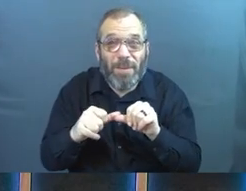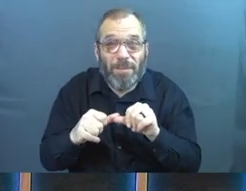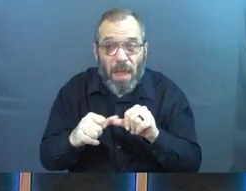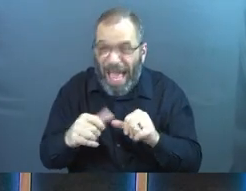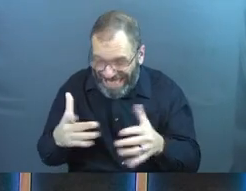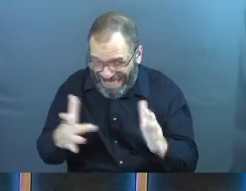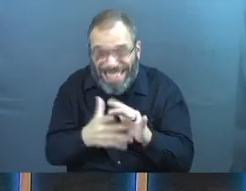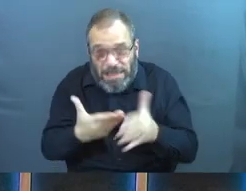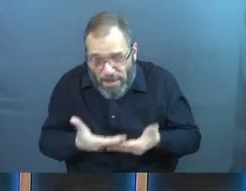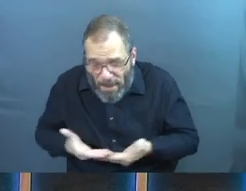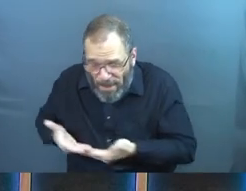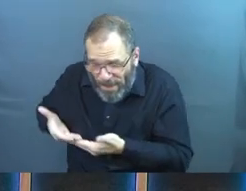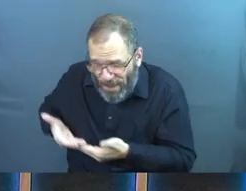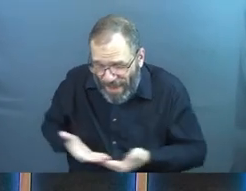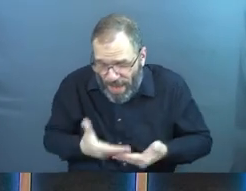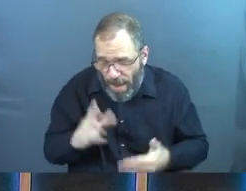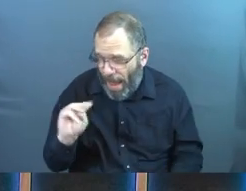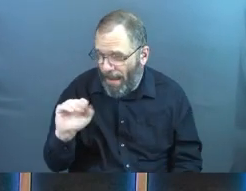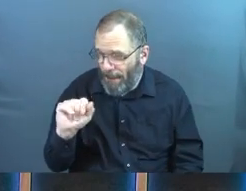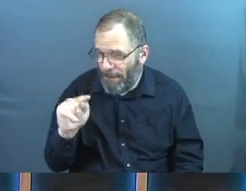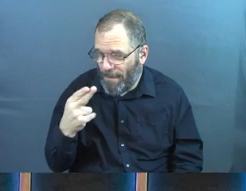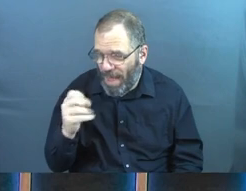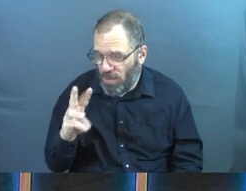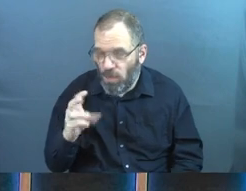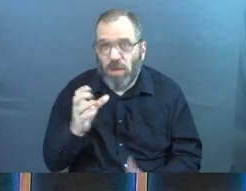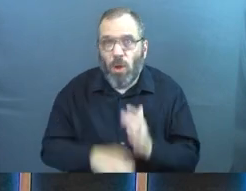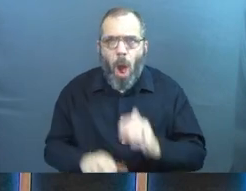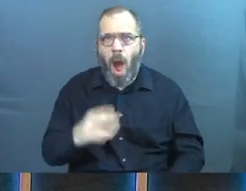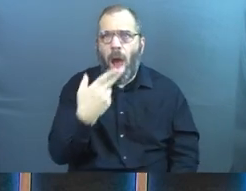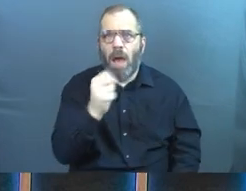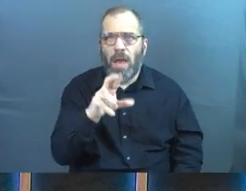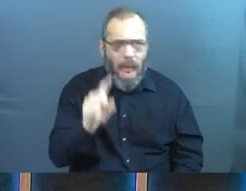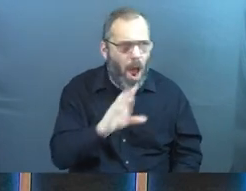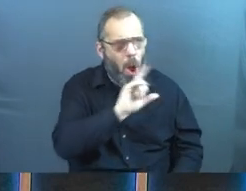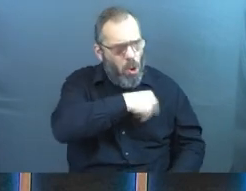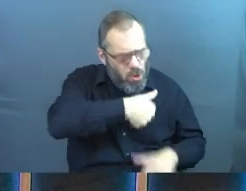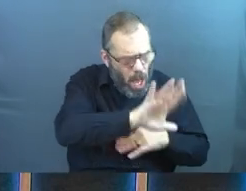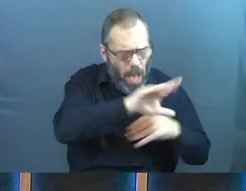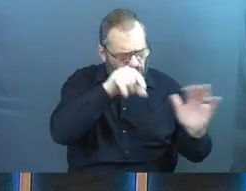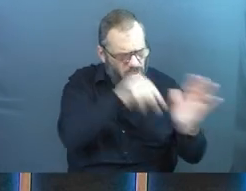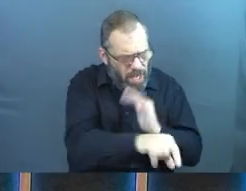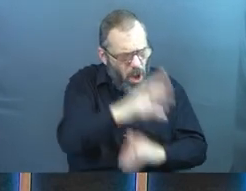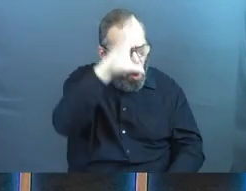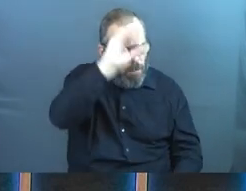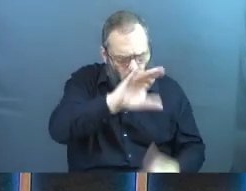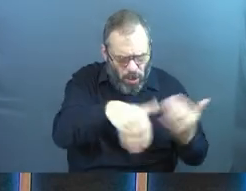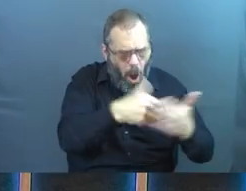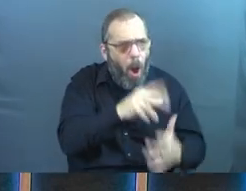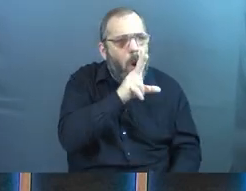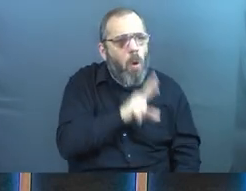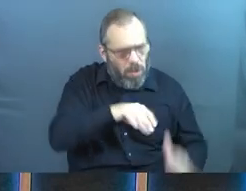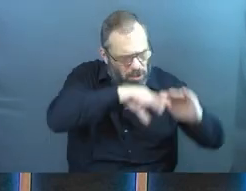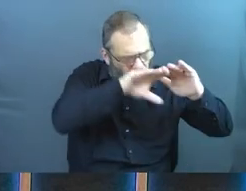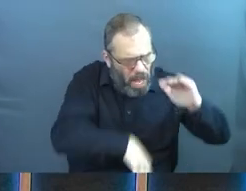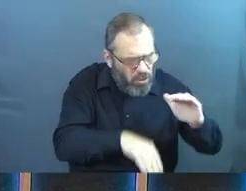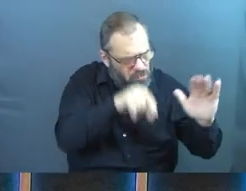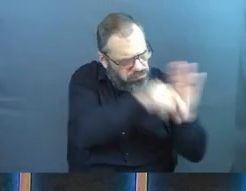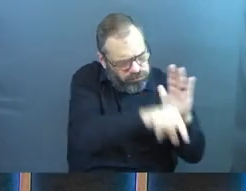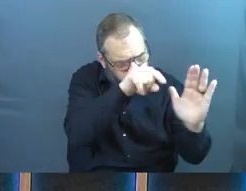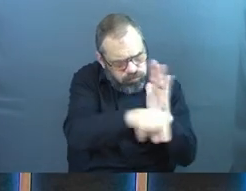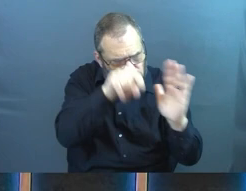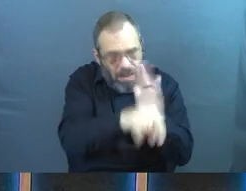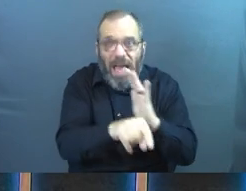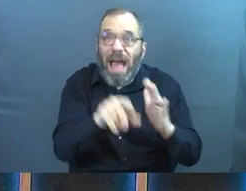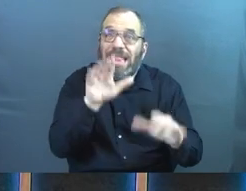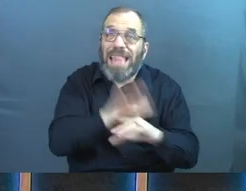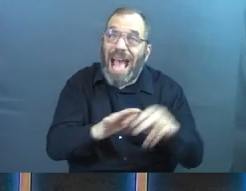is a baby. Matthew 2, Herod sent soldiers to kill all the boys in and around Bethlehem who were 2 years old and under. This